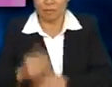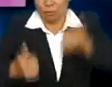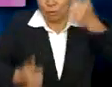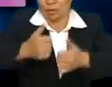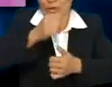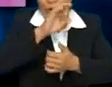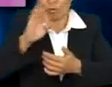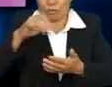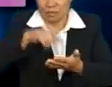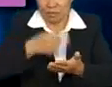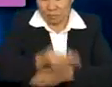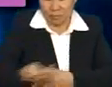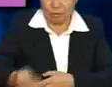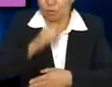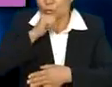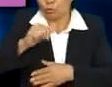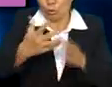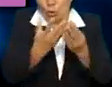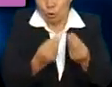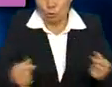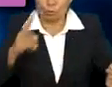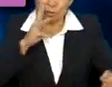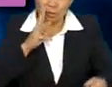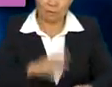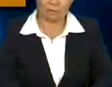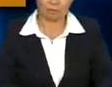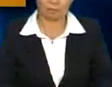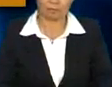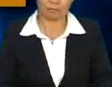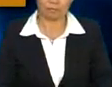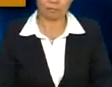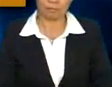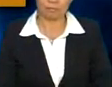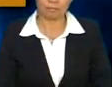And which of these materials do not absorb water?